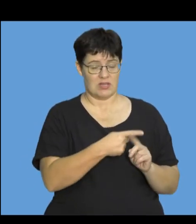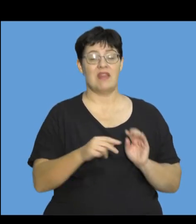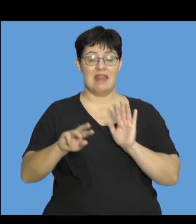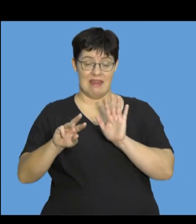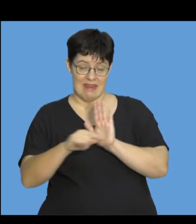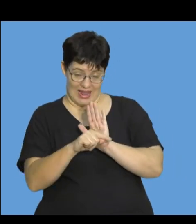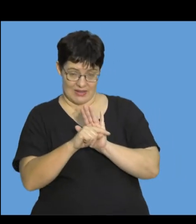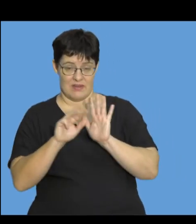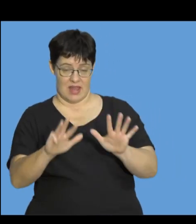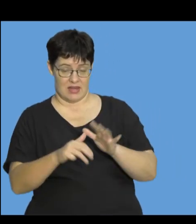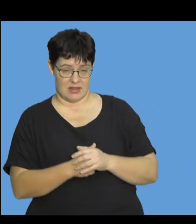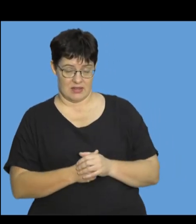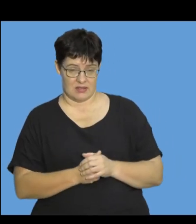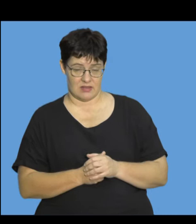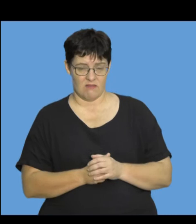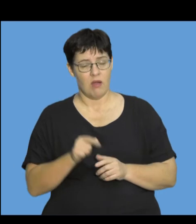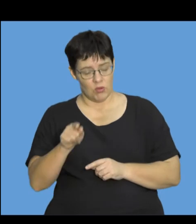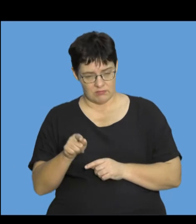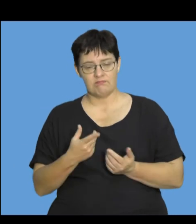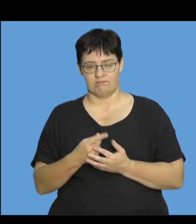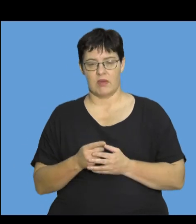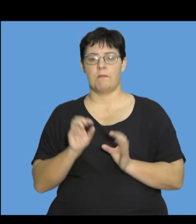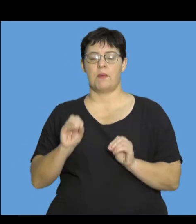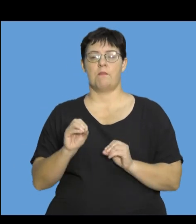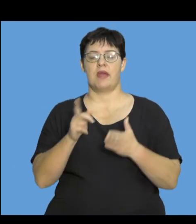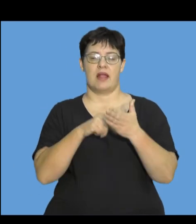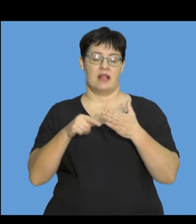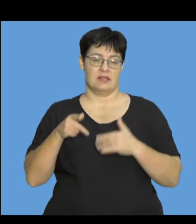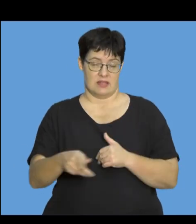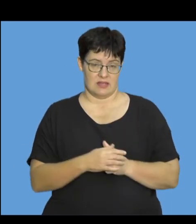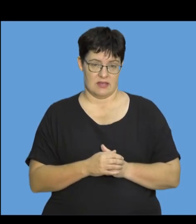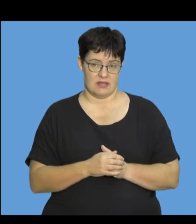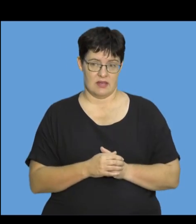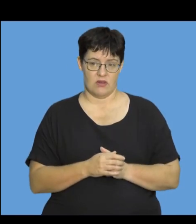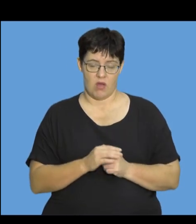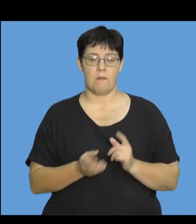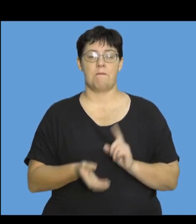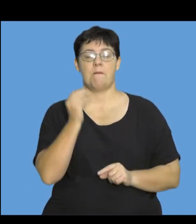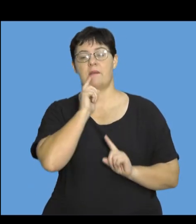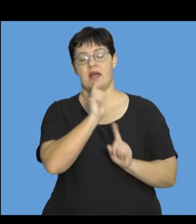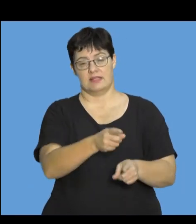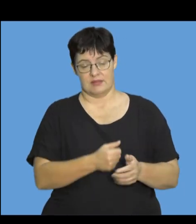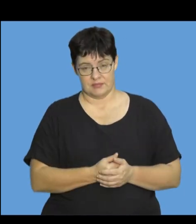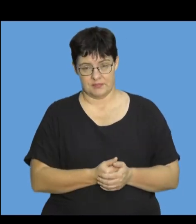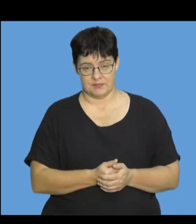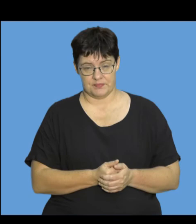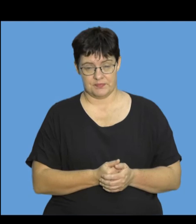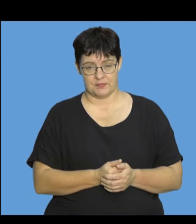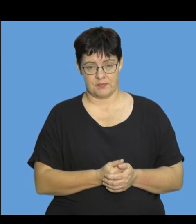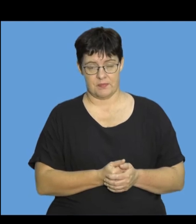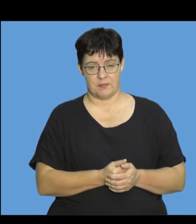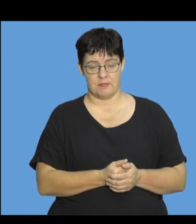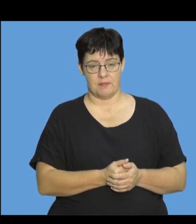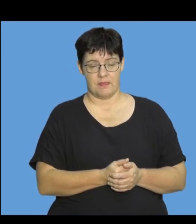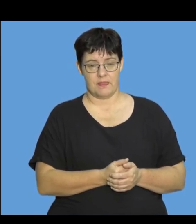a positive 1. But when you get to that point, you can just press your calculator and find what the answer is. Now,